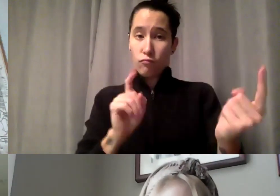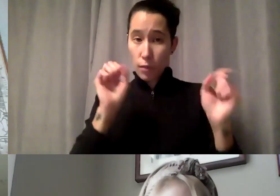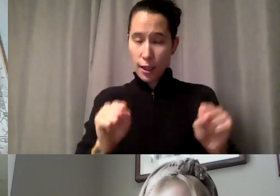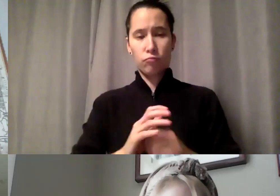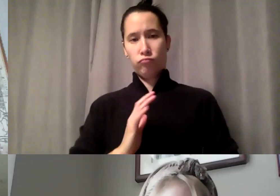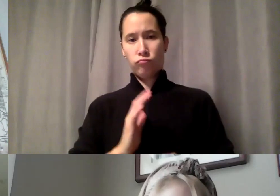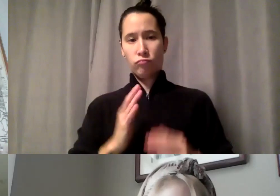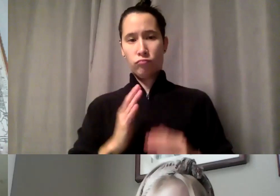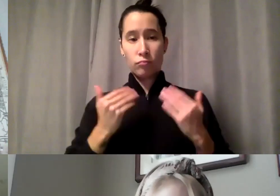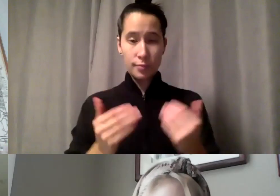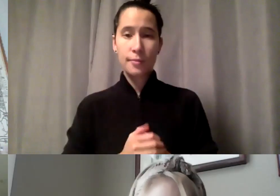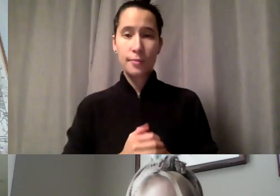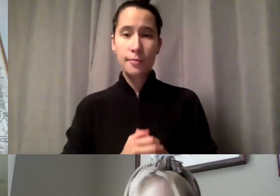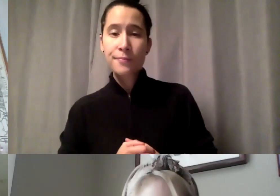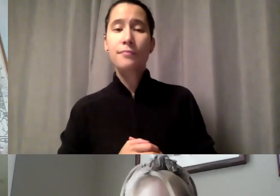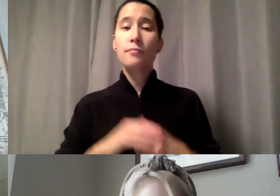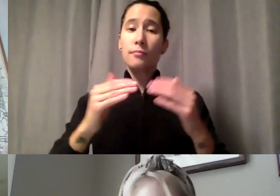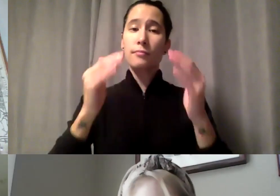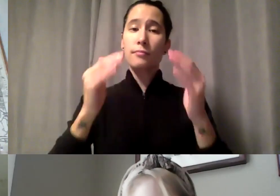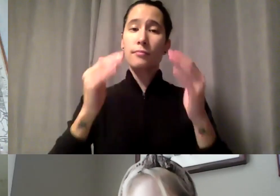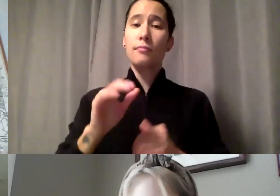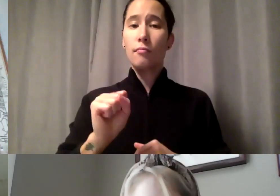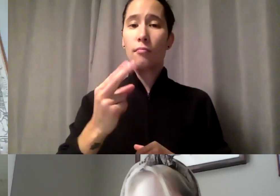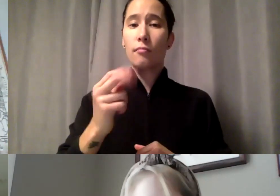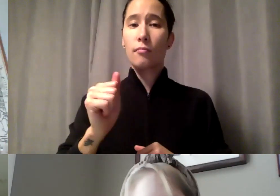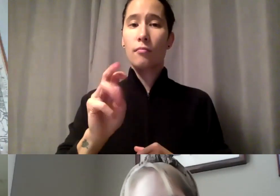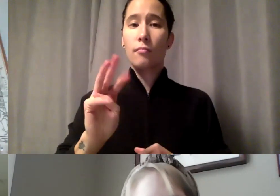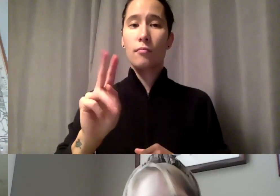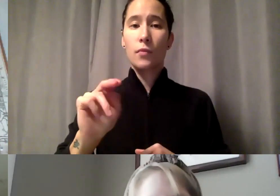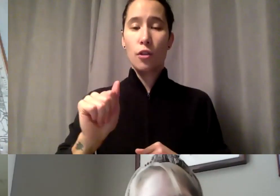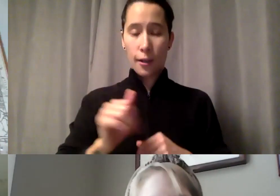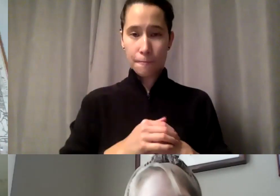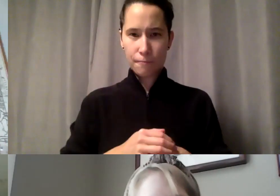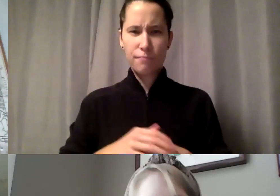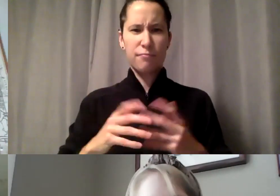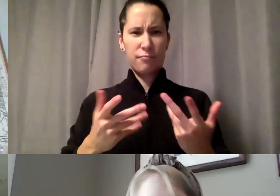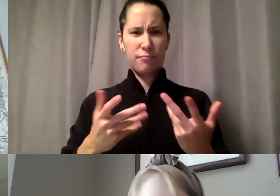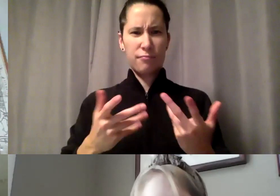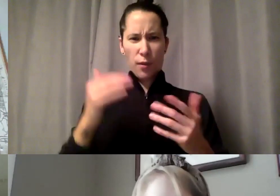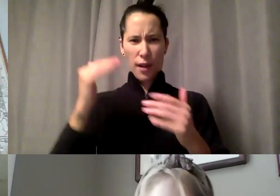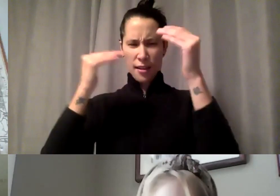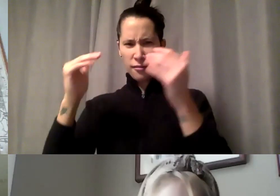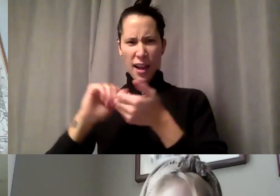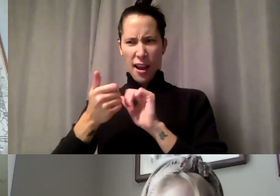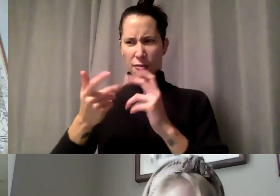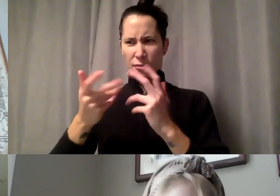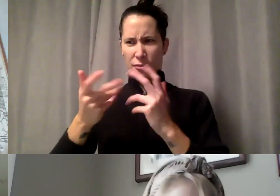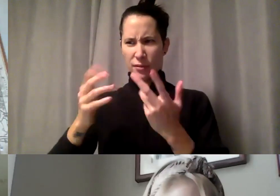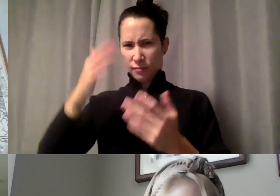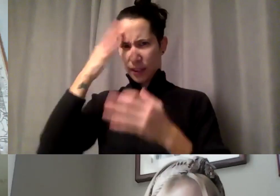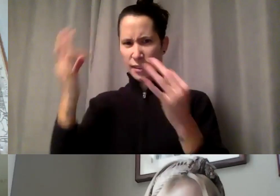Okay, sort of a broad question here, but how was adult determined? And I think the follow-up was,